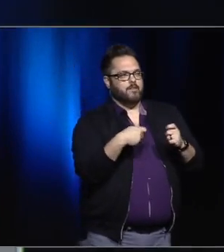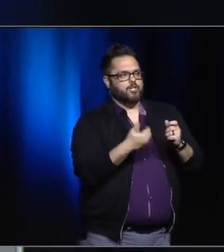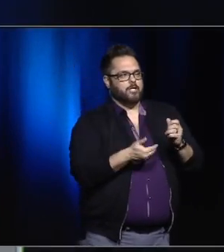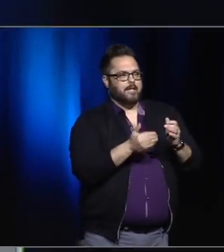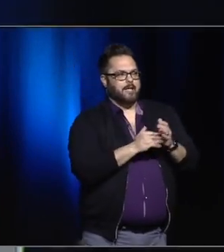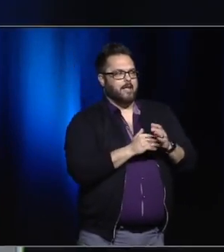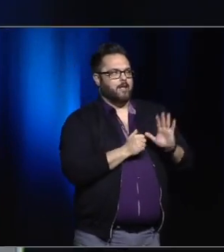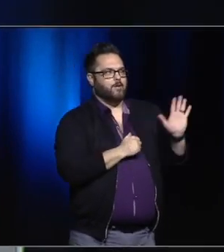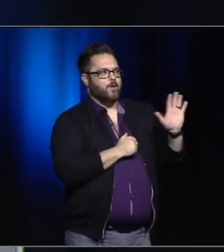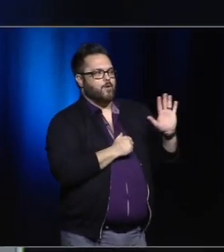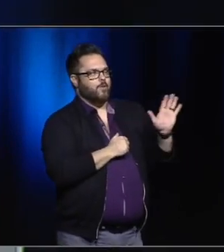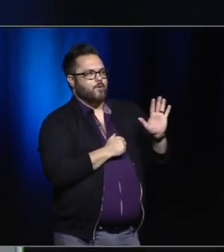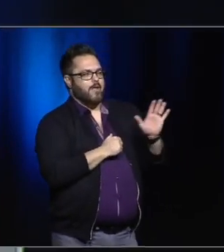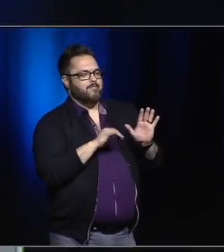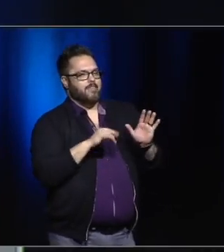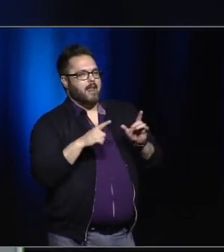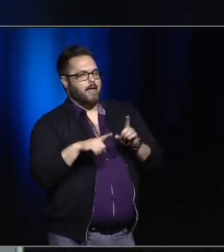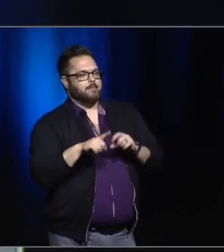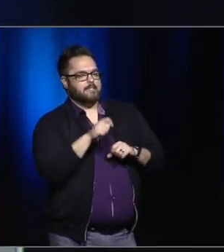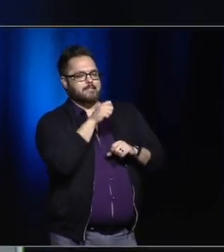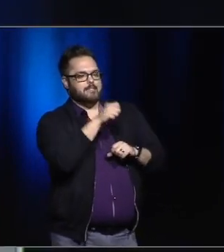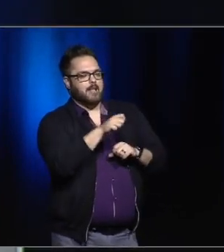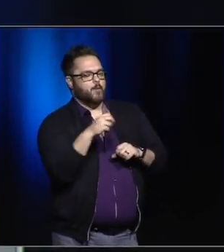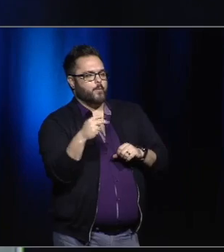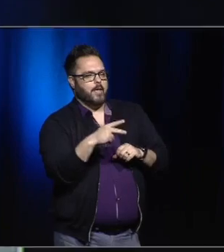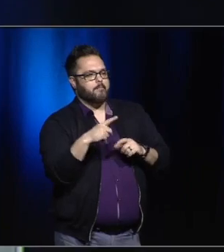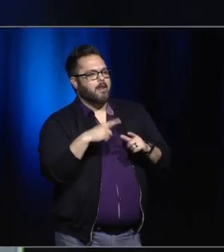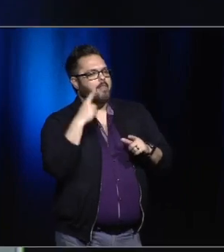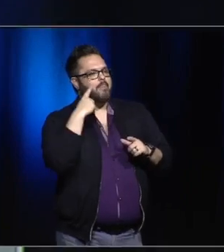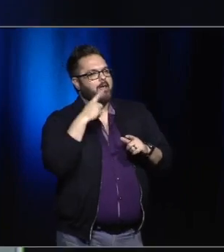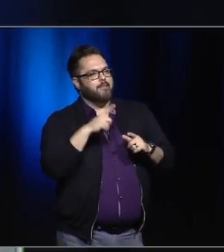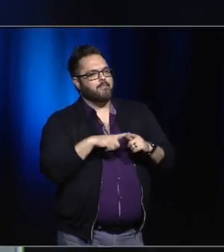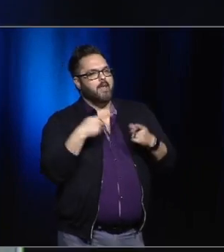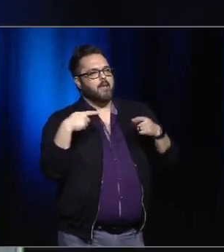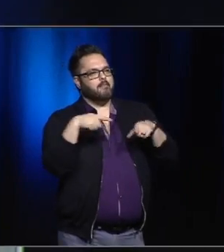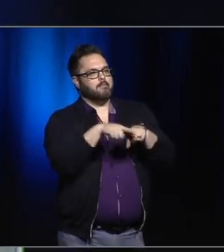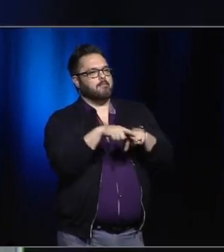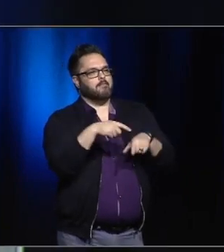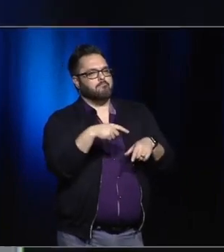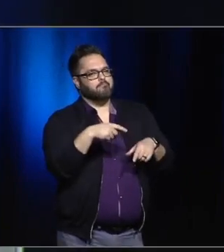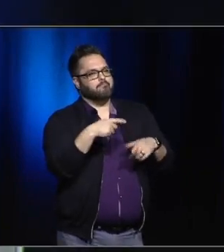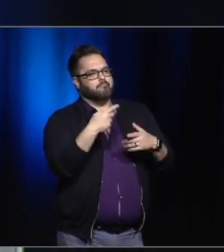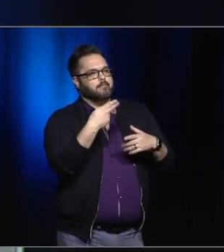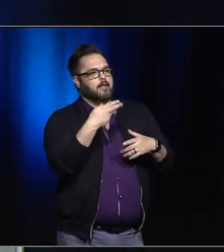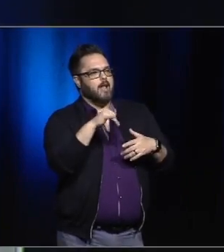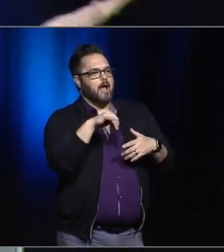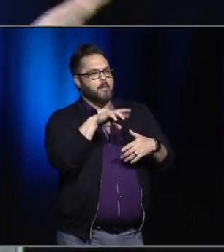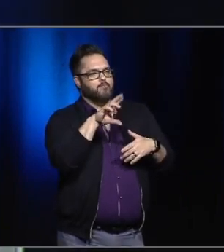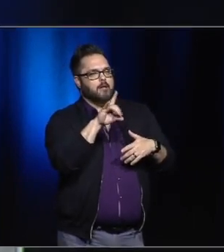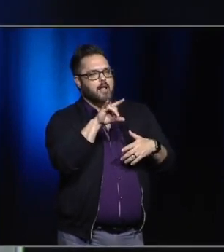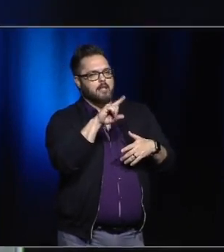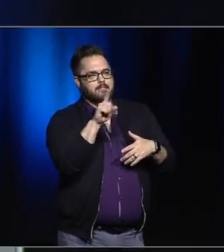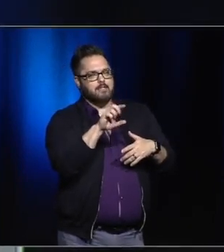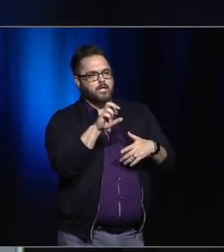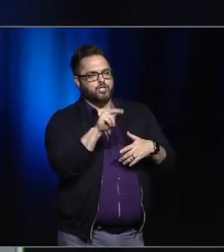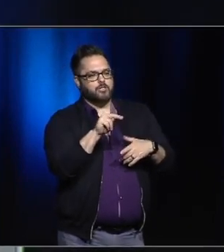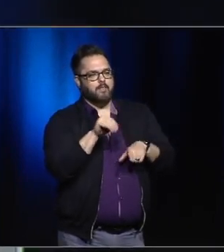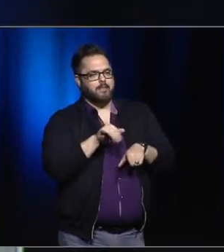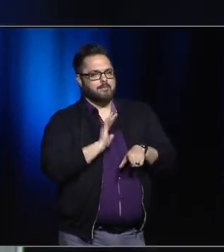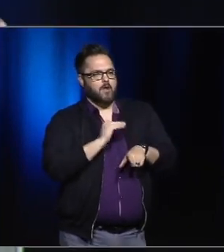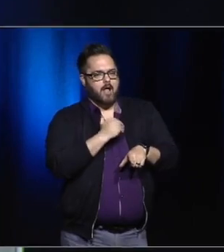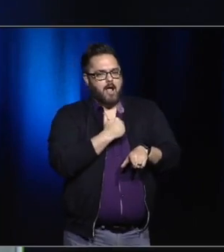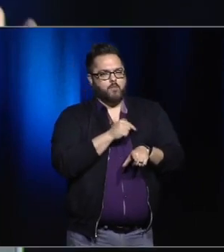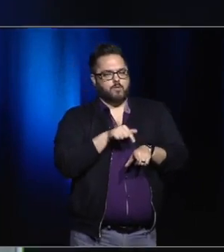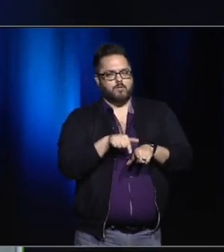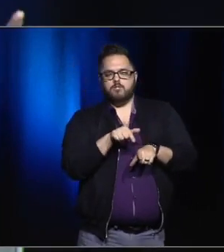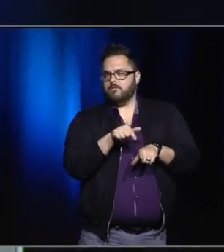No, not okay. I think the idea of hybridization and these splitting, we split them, right? These are our artifacts. These